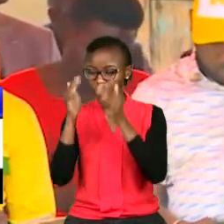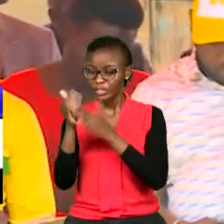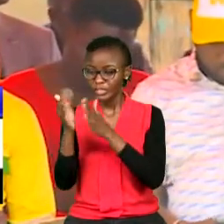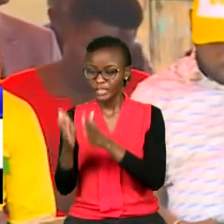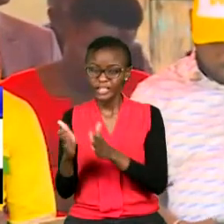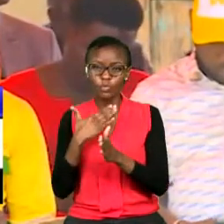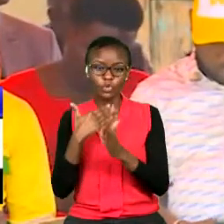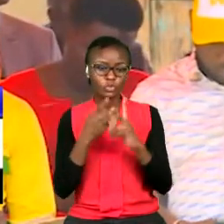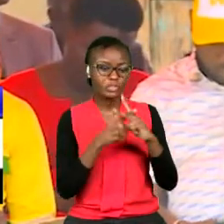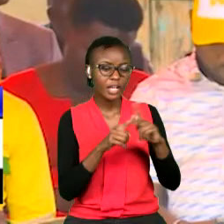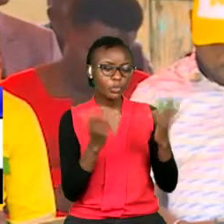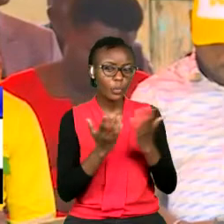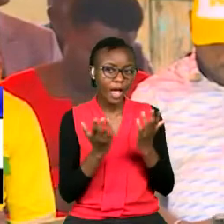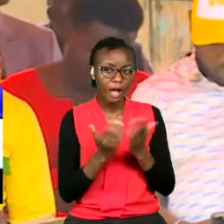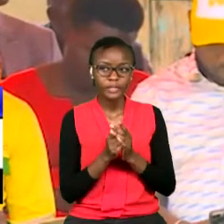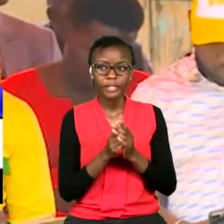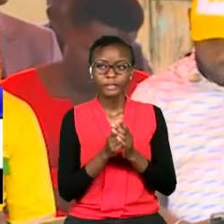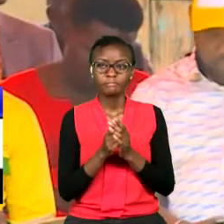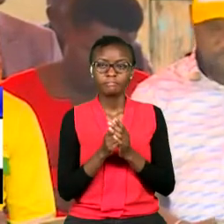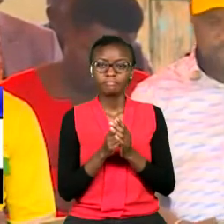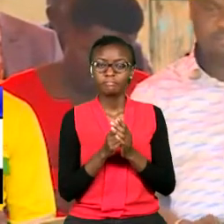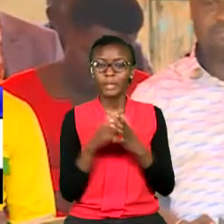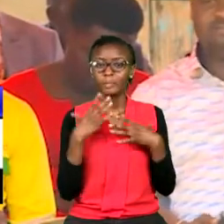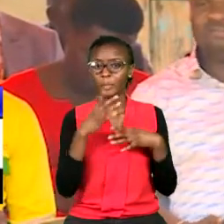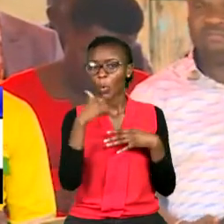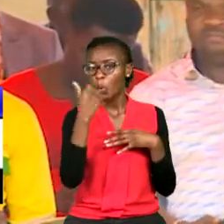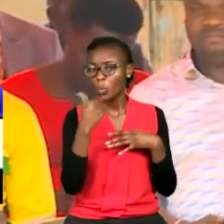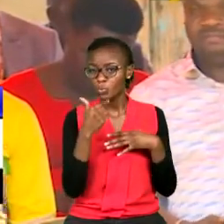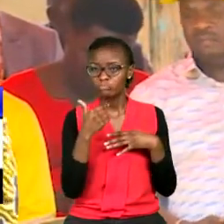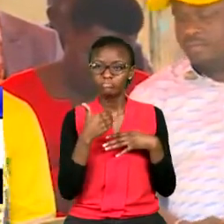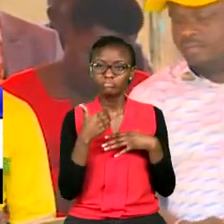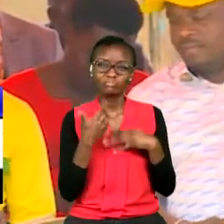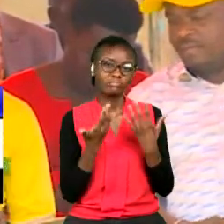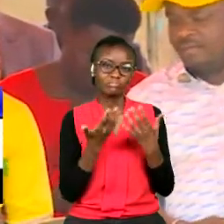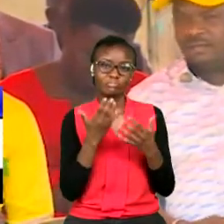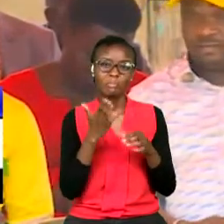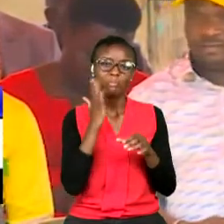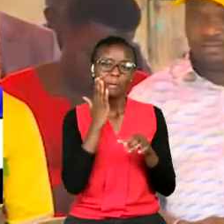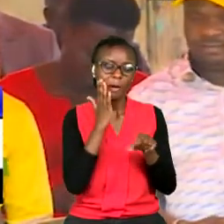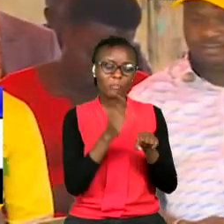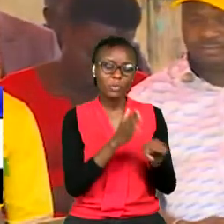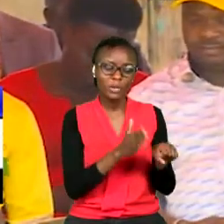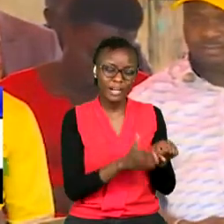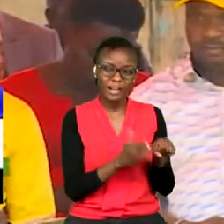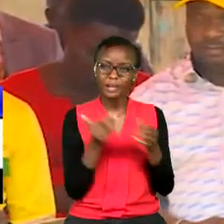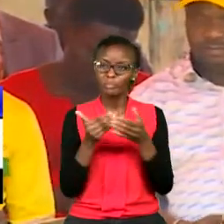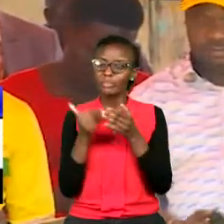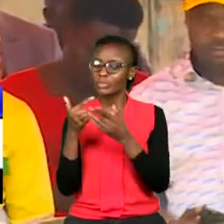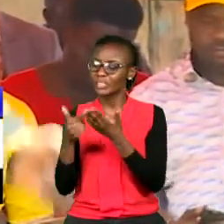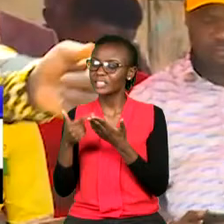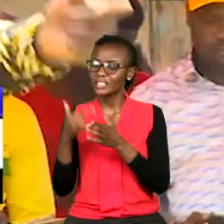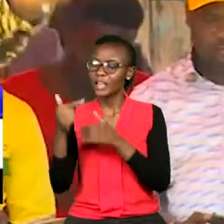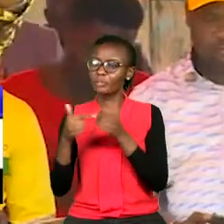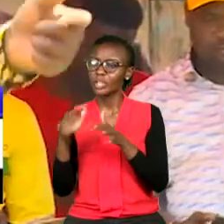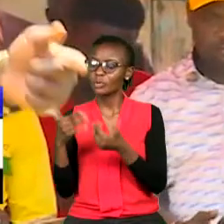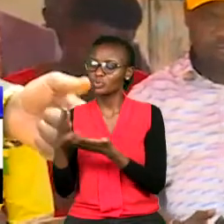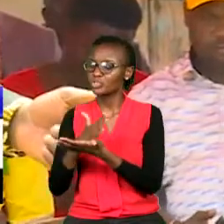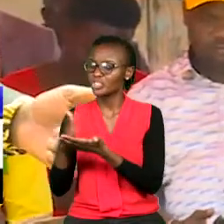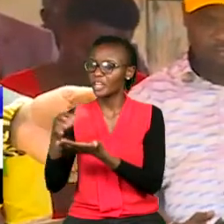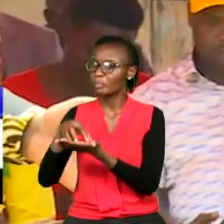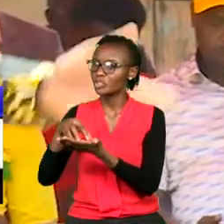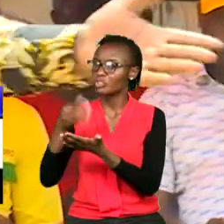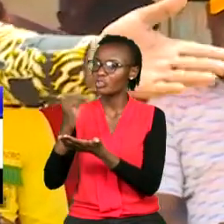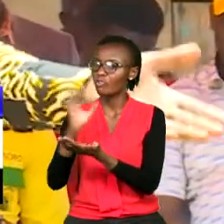ni kidogo kama mama mboga kabla hatujaongea vile viongozi watagawana vyeo. That is what we are